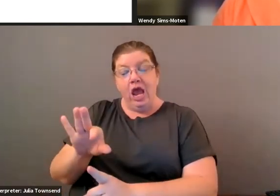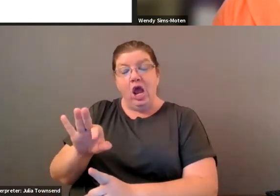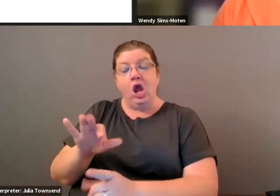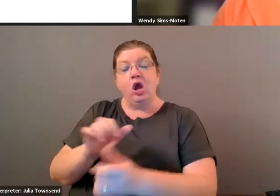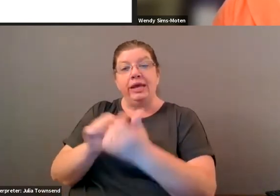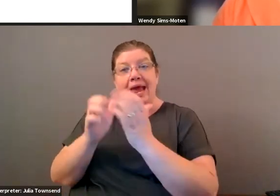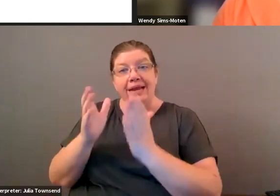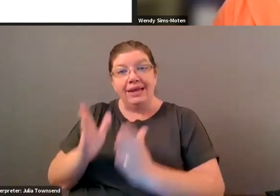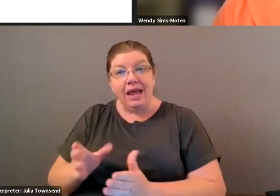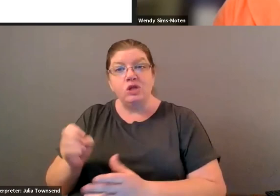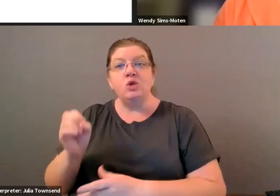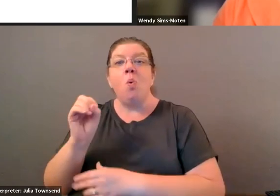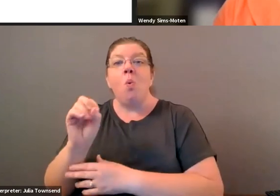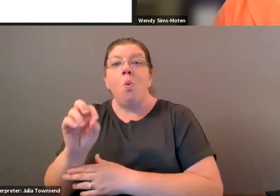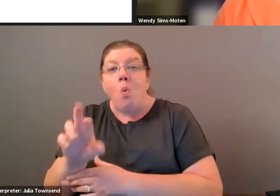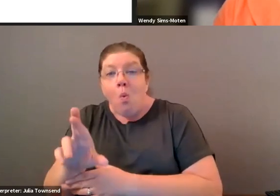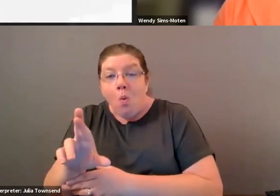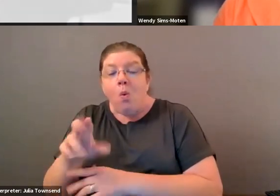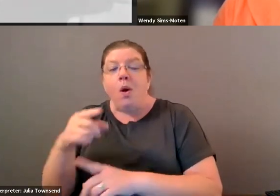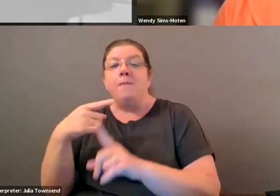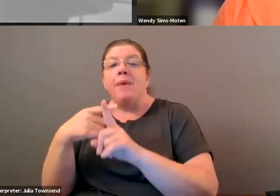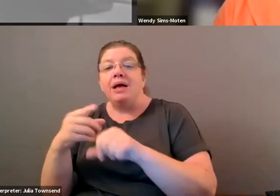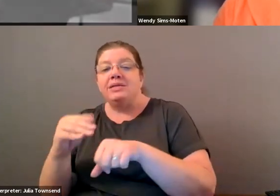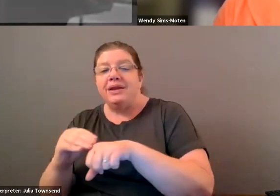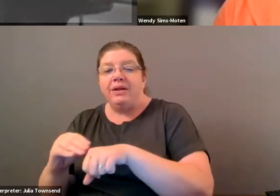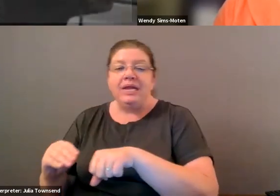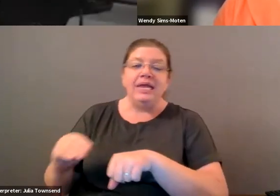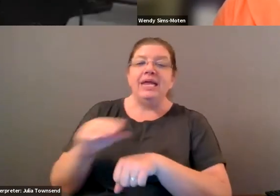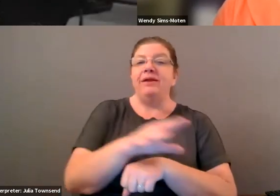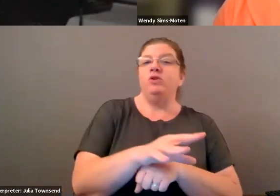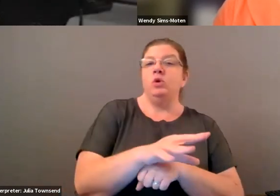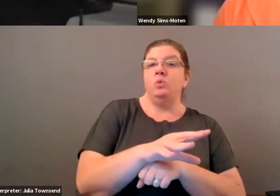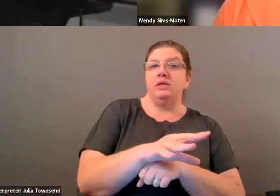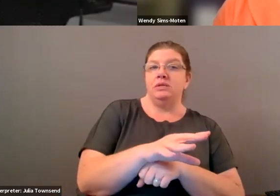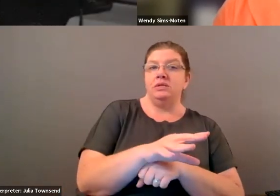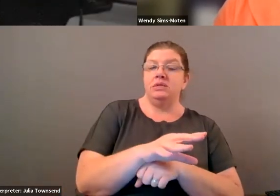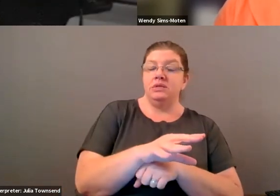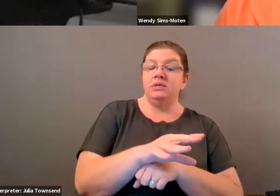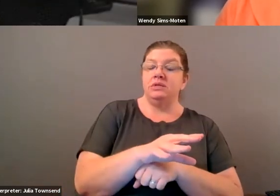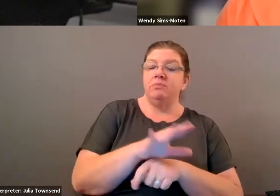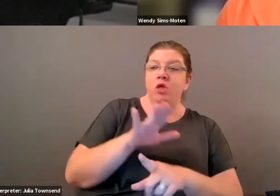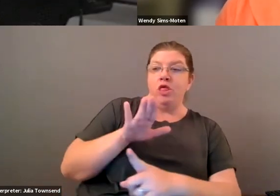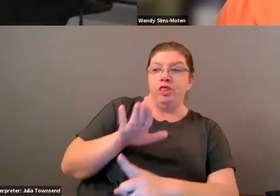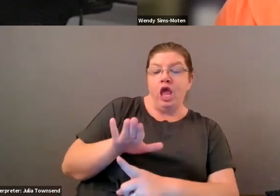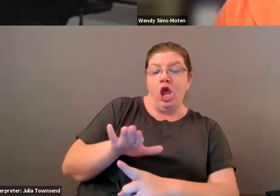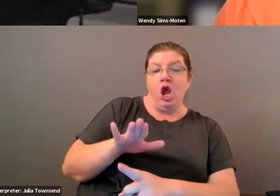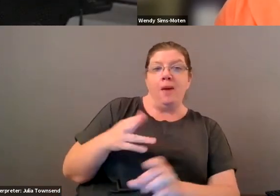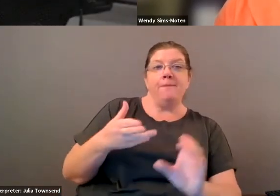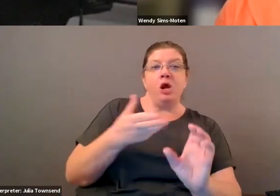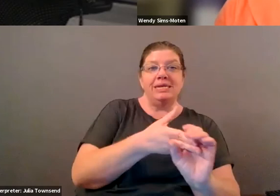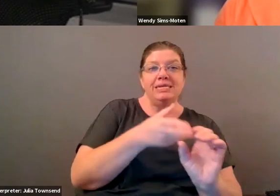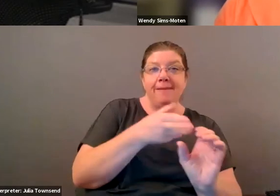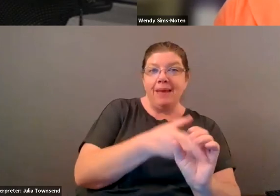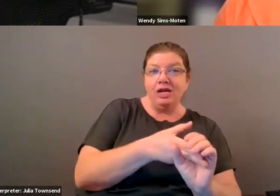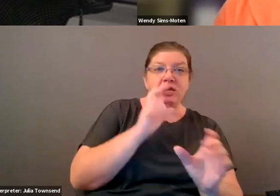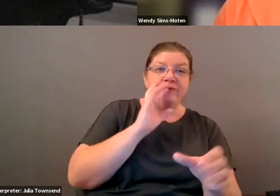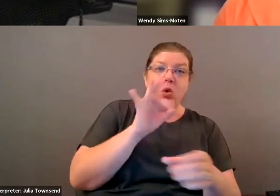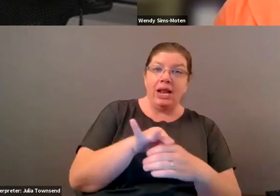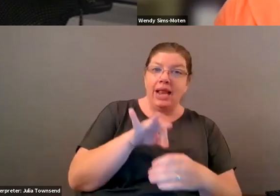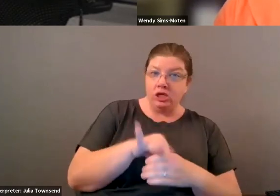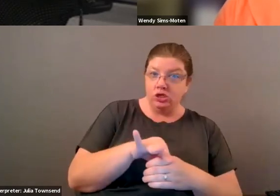or positively influence their participation in